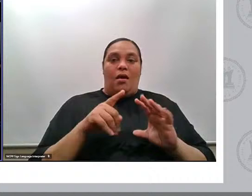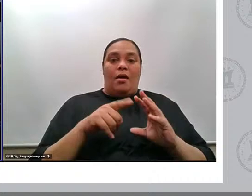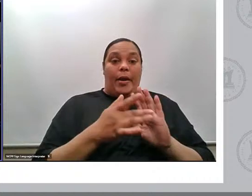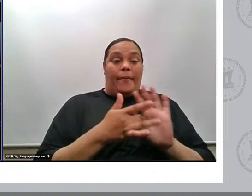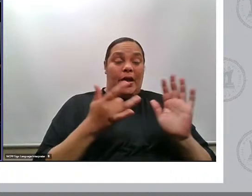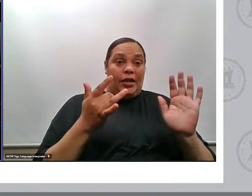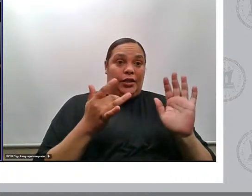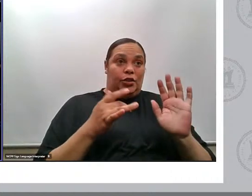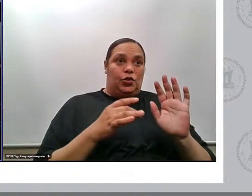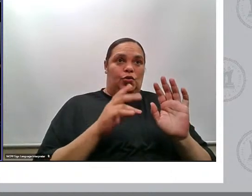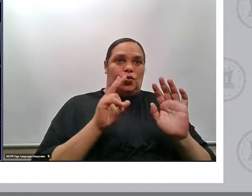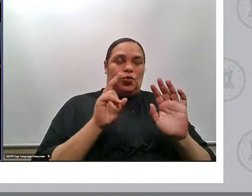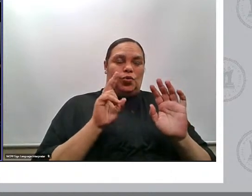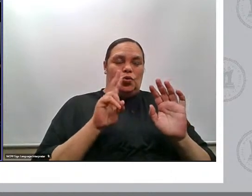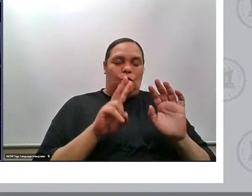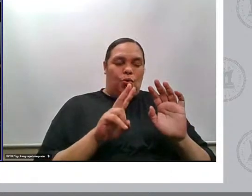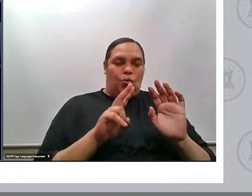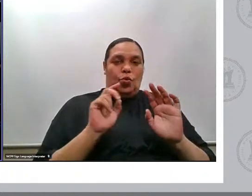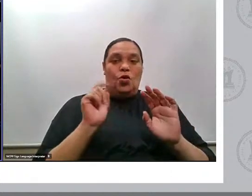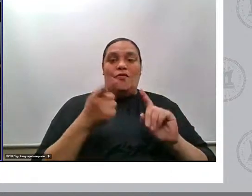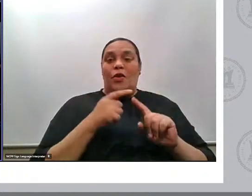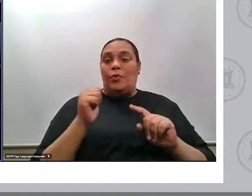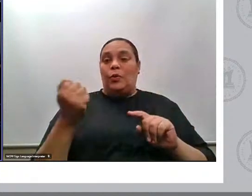page 2 of your slide,